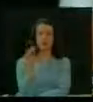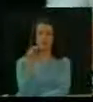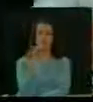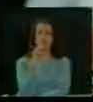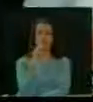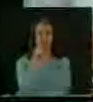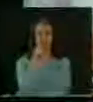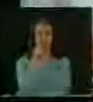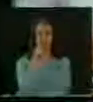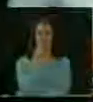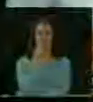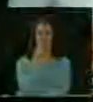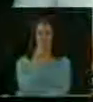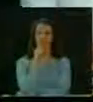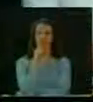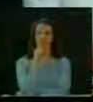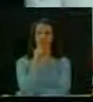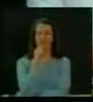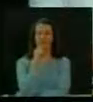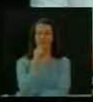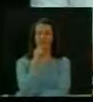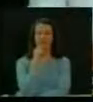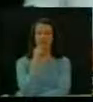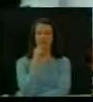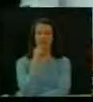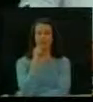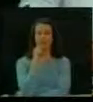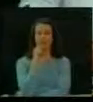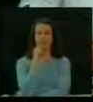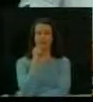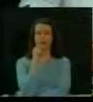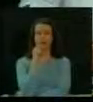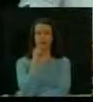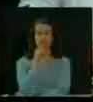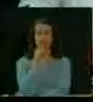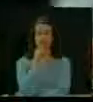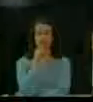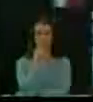Strickland. Commissioner Jordan. No.